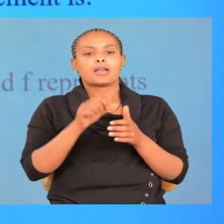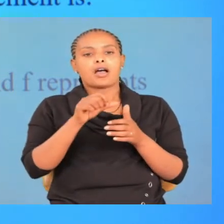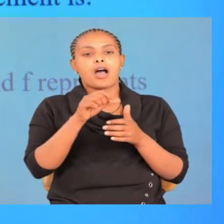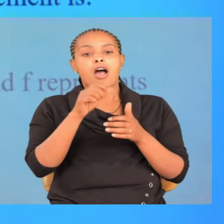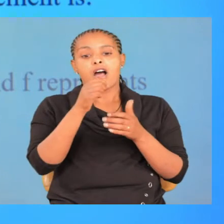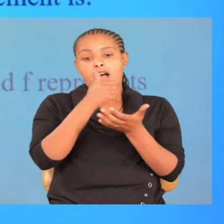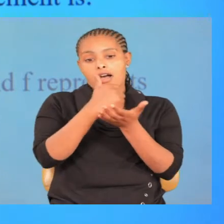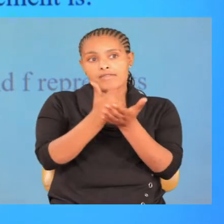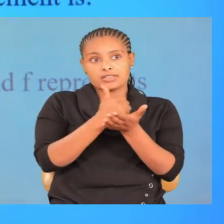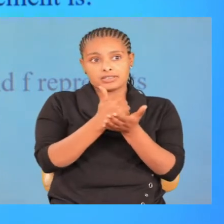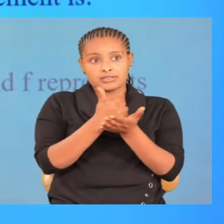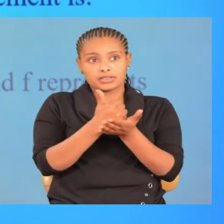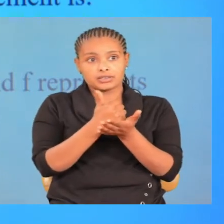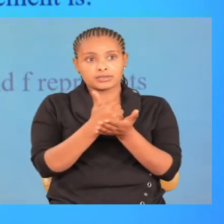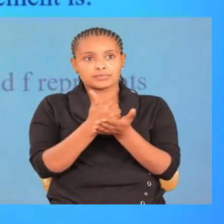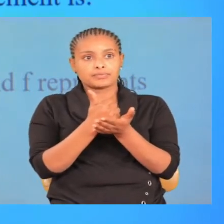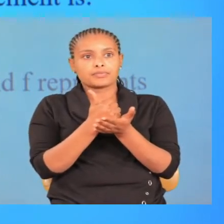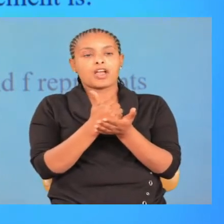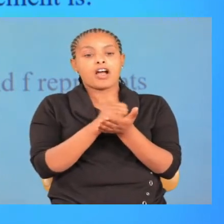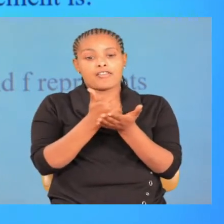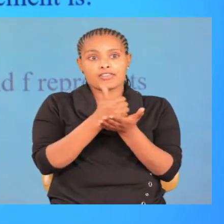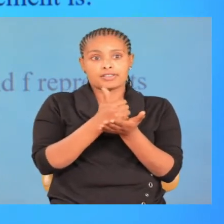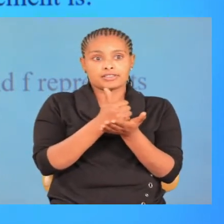average relative atomic mass of